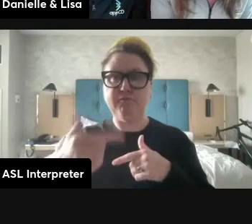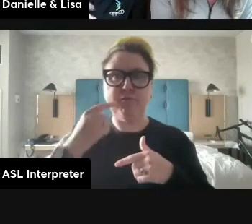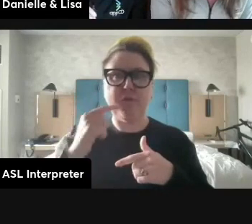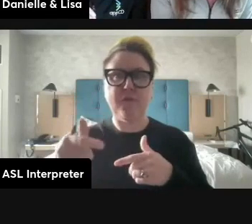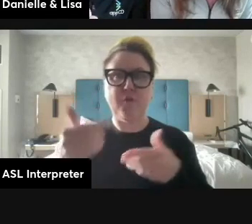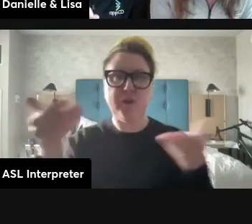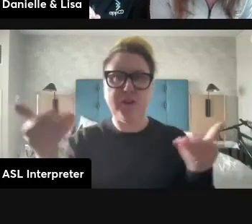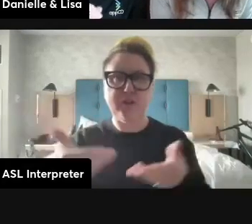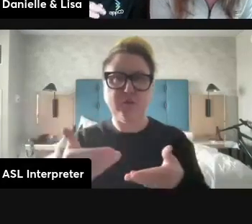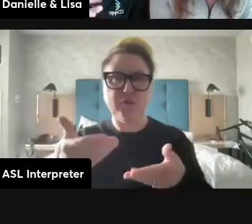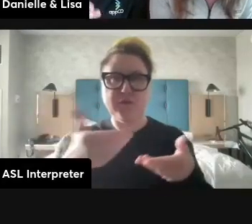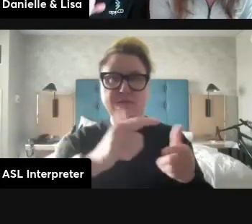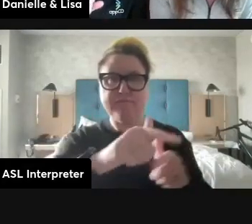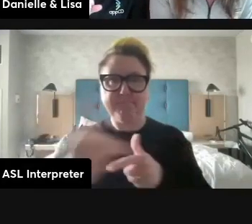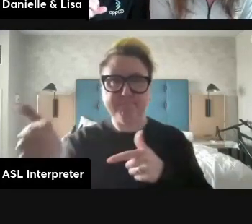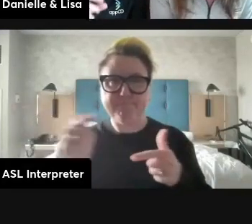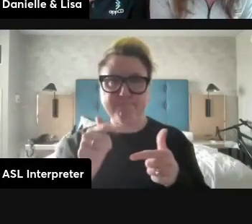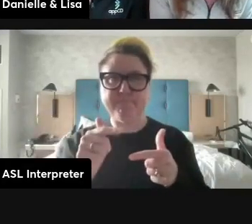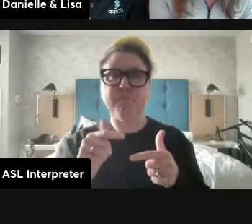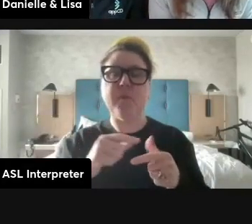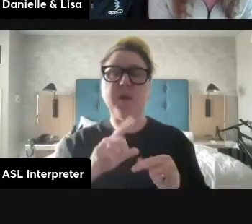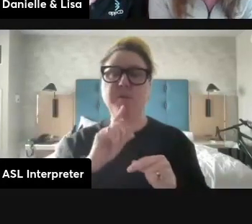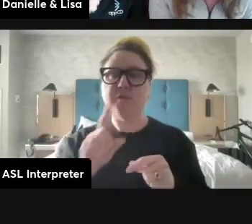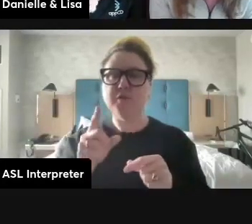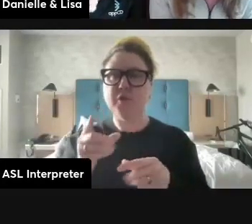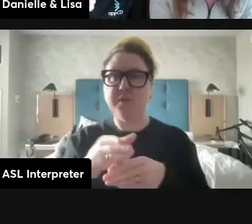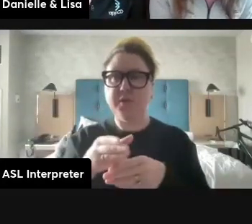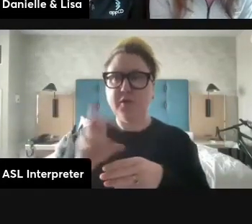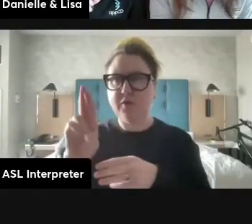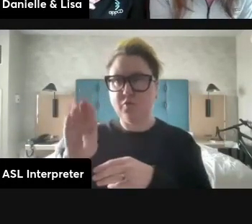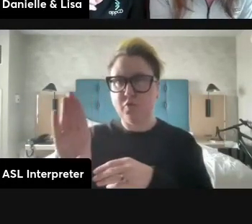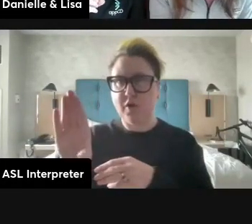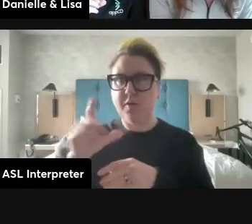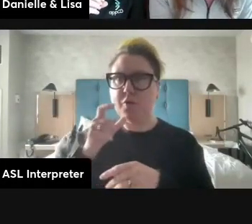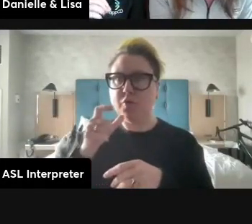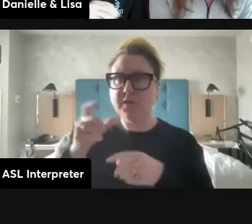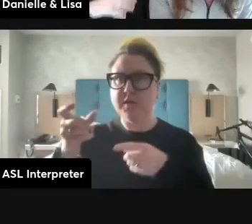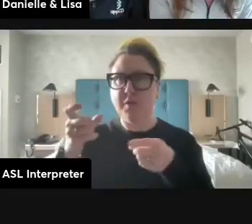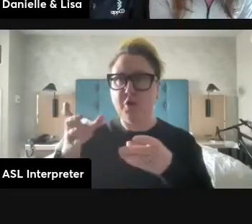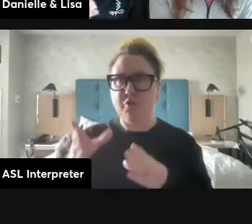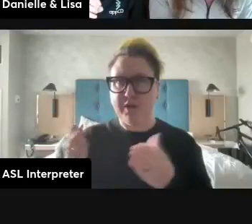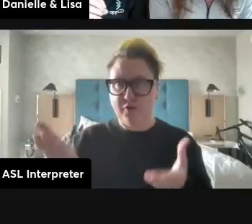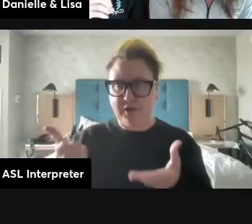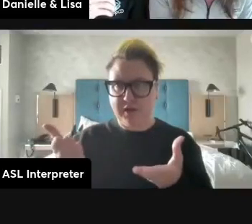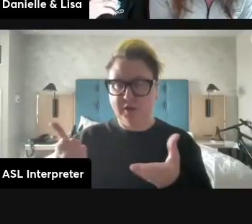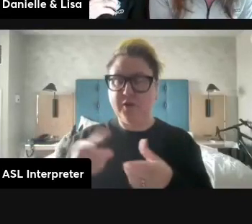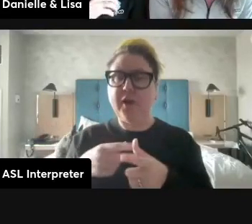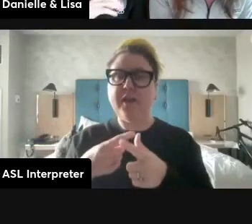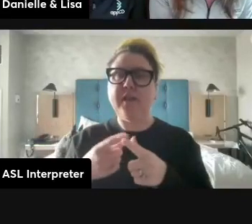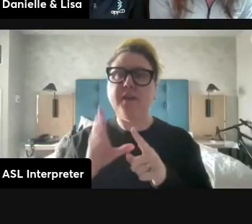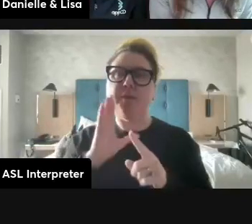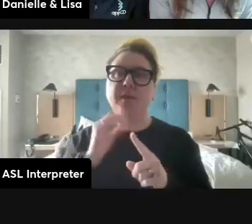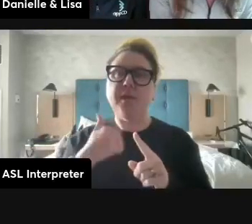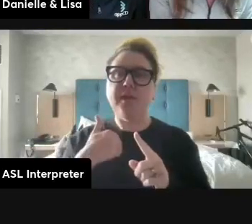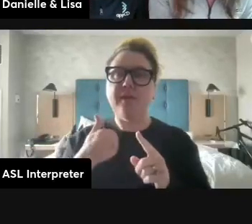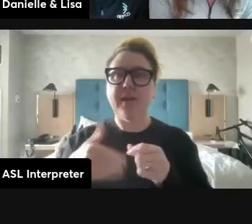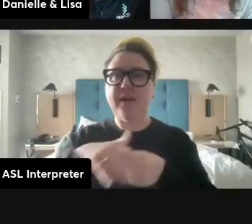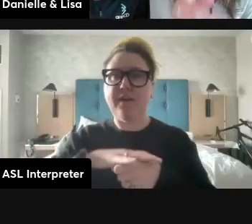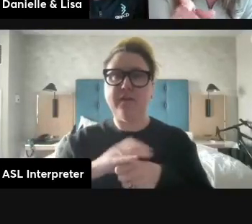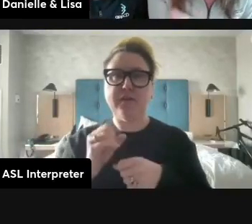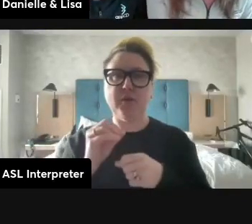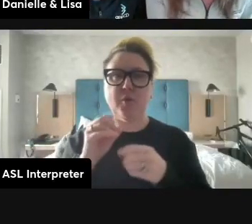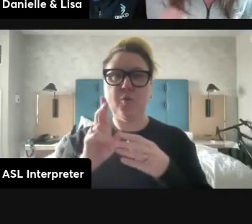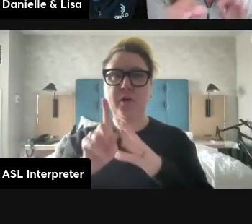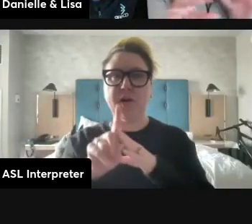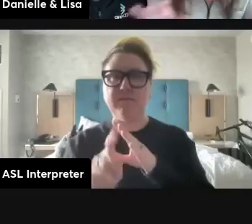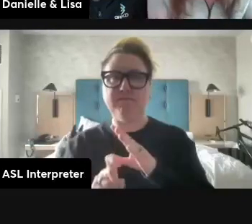introduce you, but I am sure between Rob, who is our moderator here, you will all have that covered. So we're going to duck out. And we're